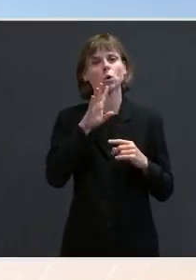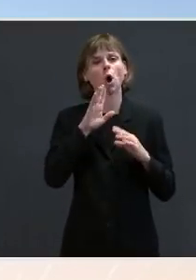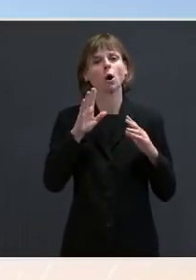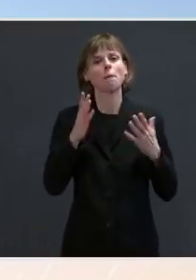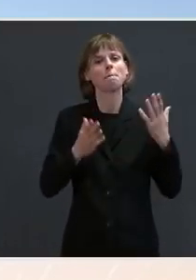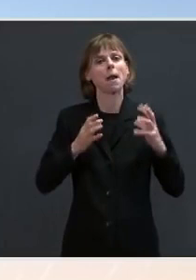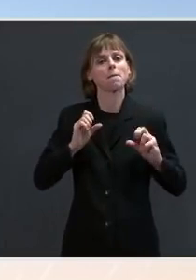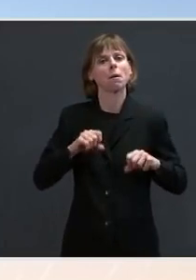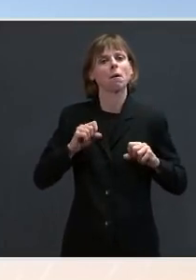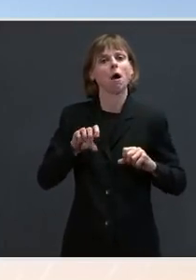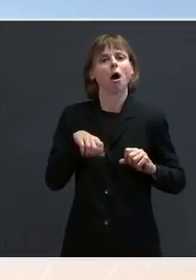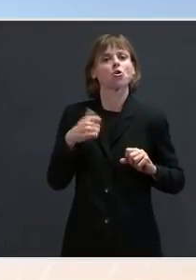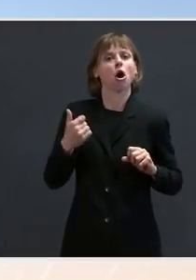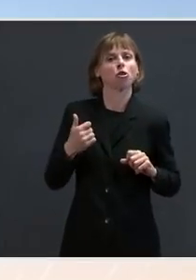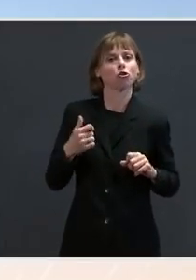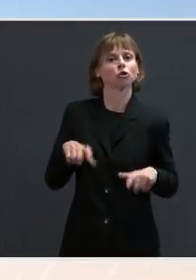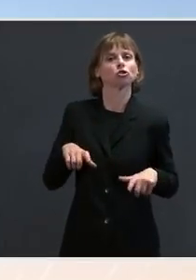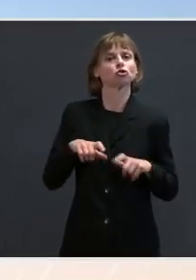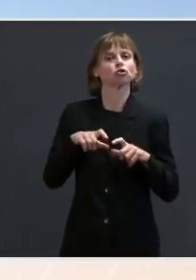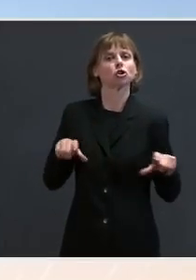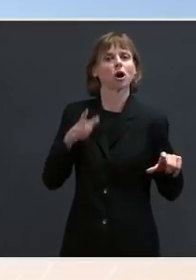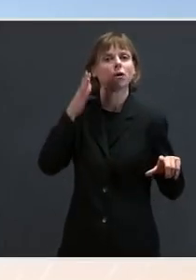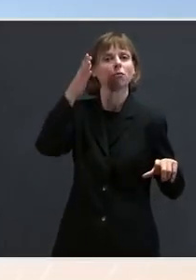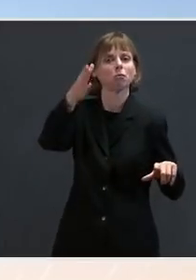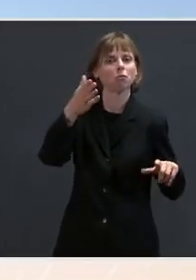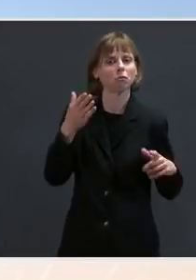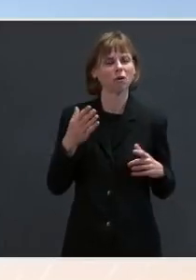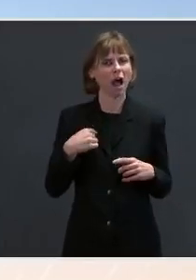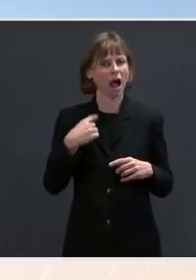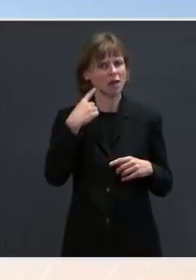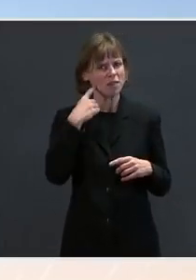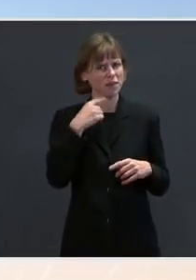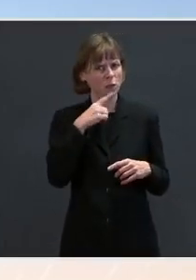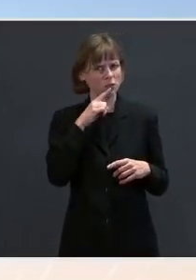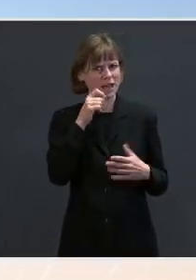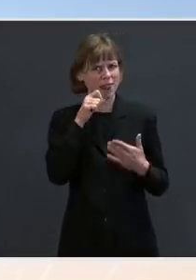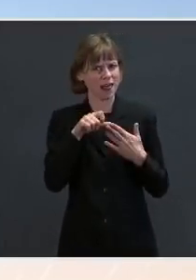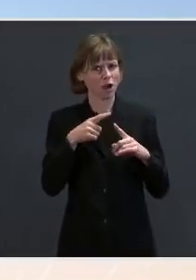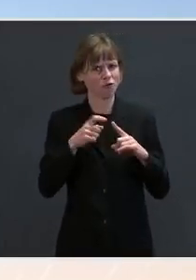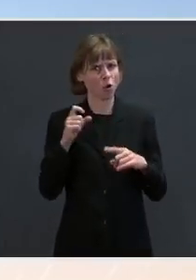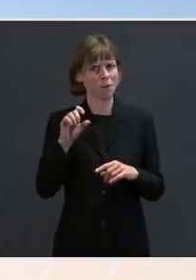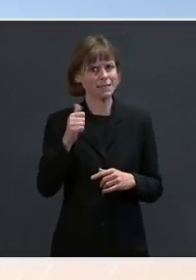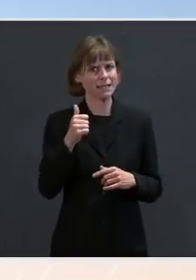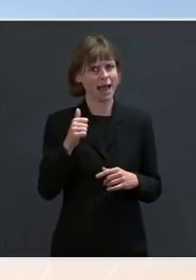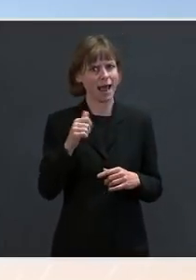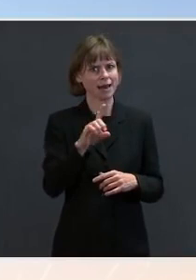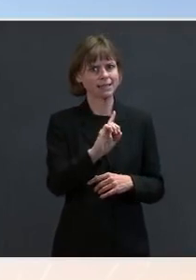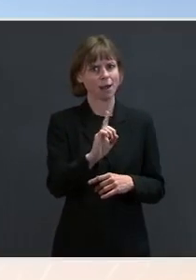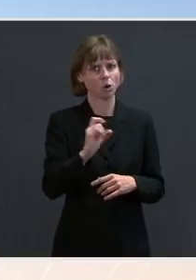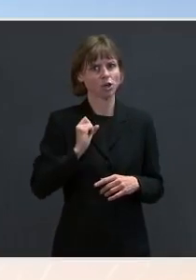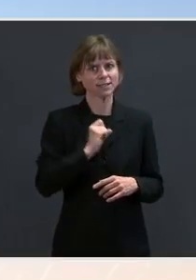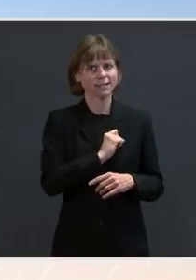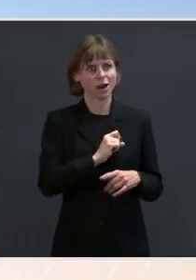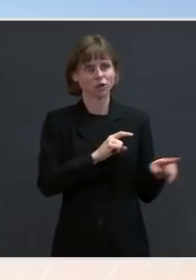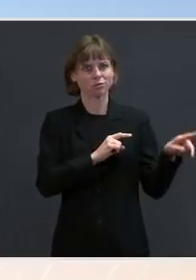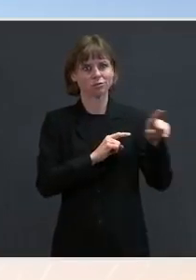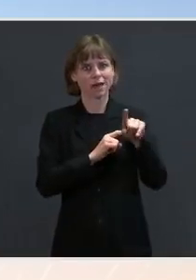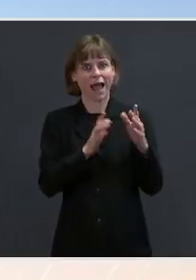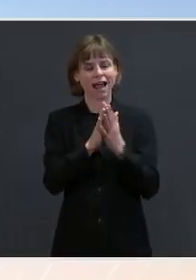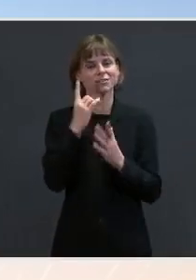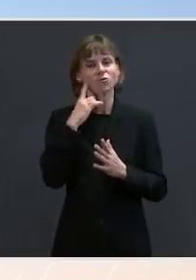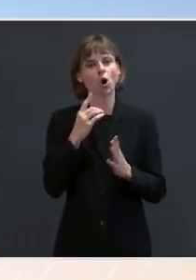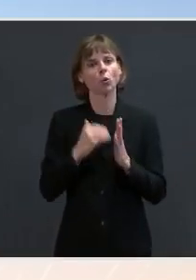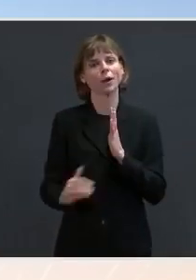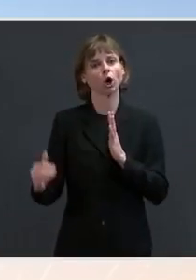letter that was sent yesterday from 10, I believe the number was, Democratic senators asking for recurring payments, not one-offs,